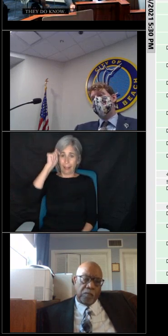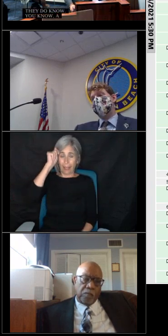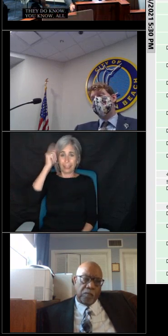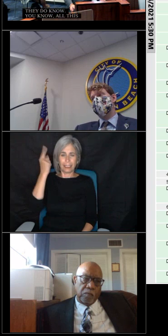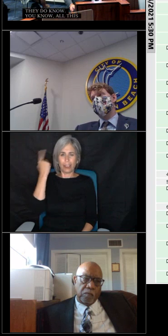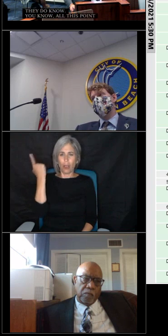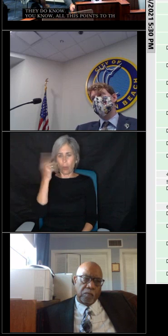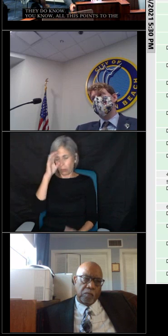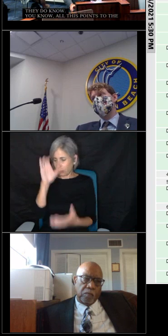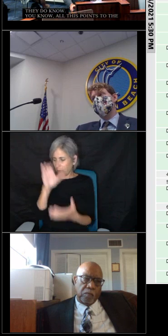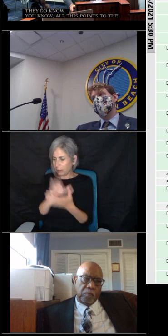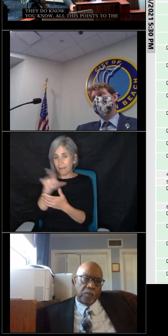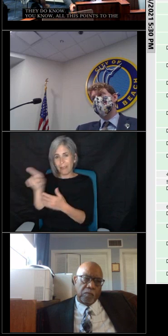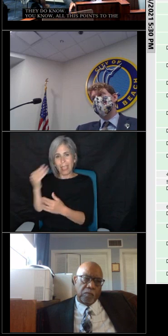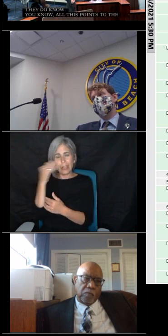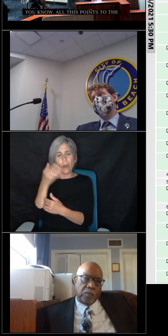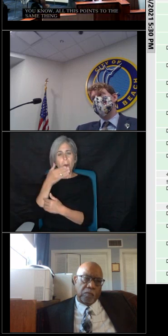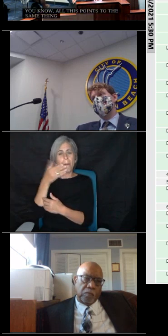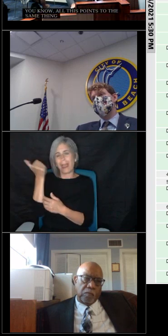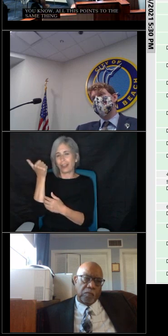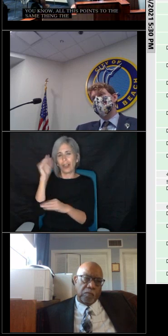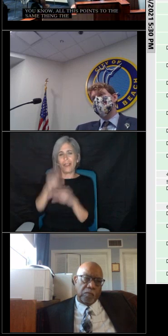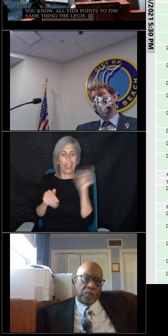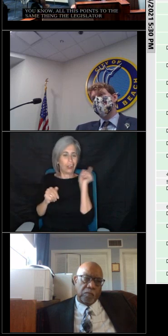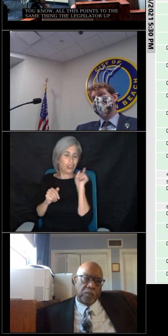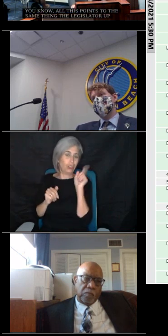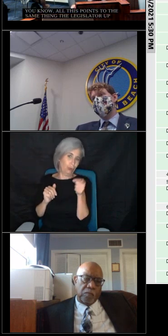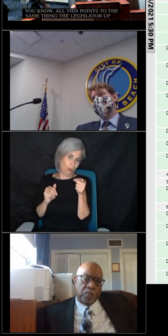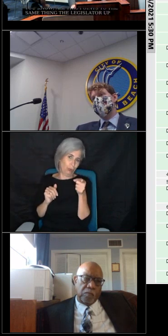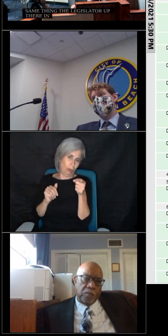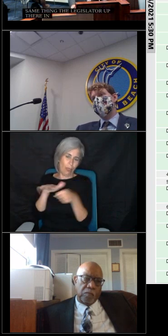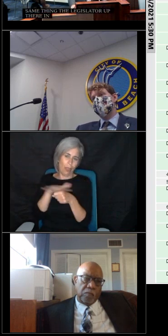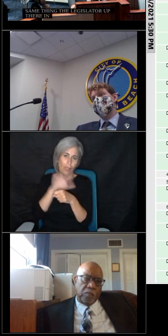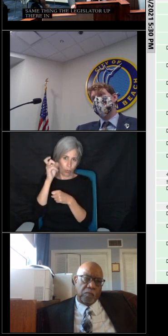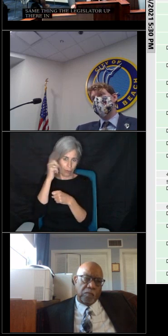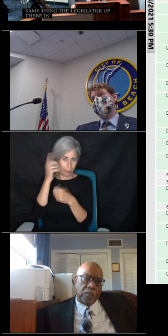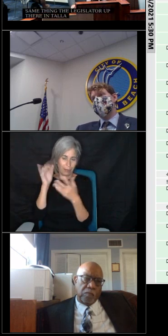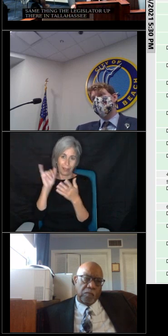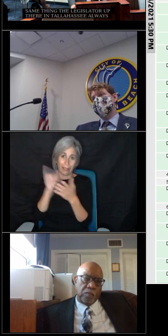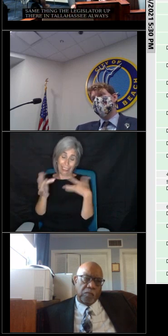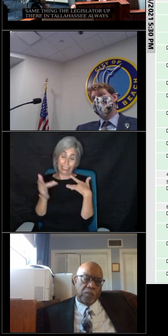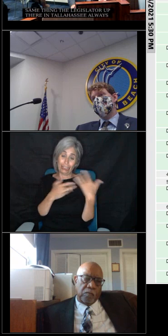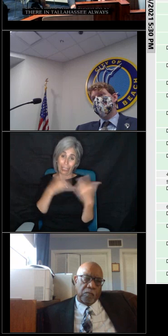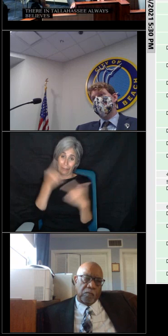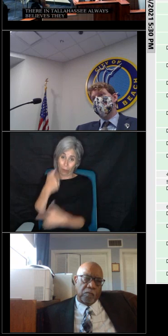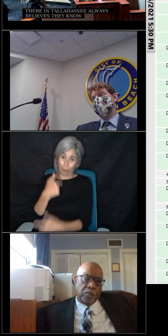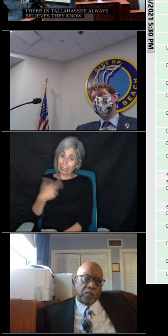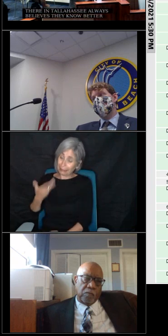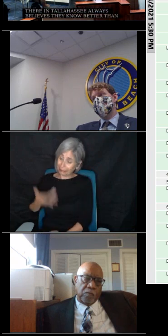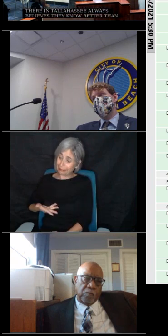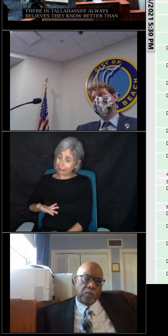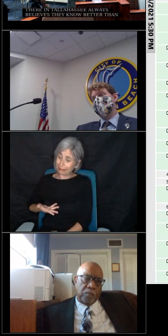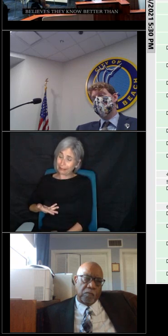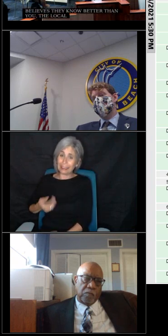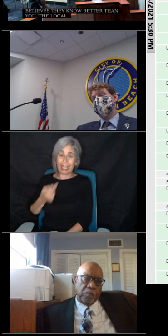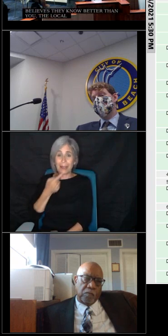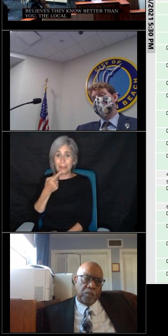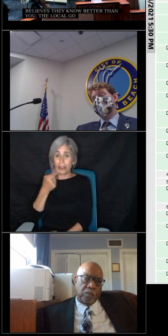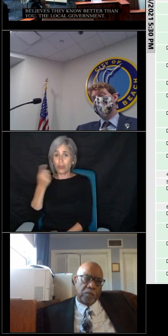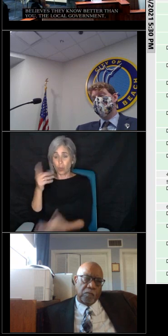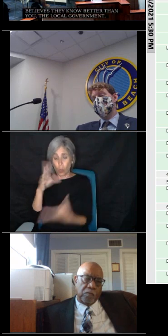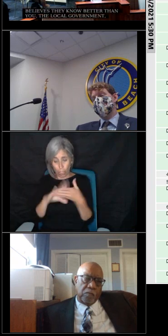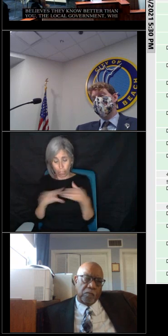always believes they know better than you, the local government, which is quite concerning. And I just want to tell you one little story